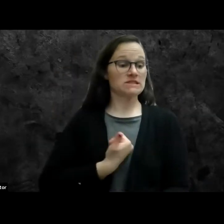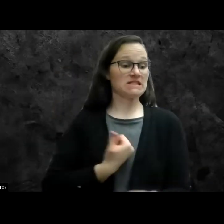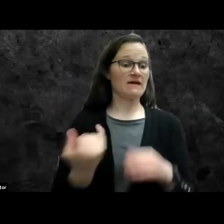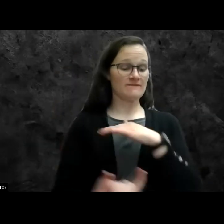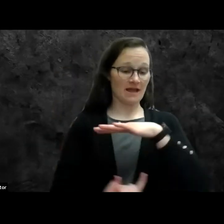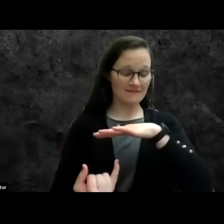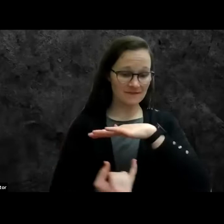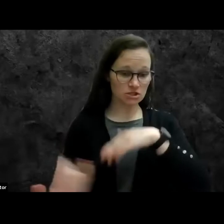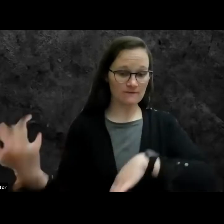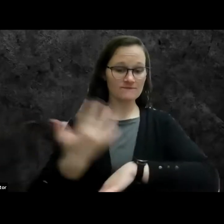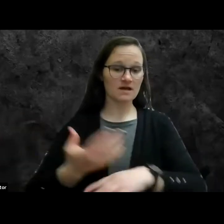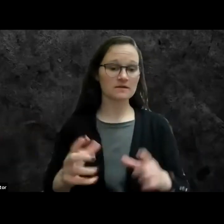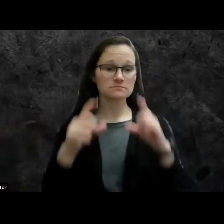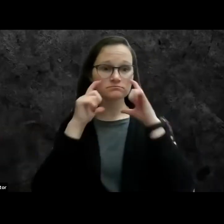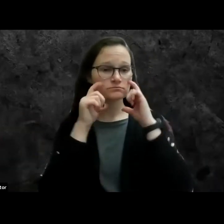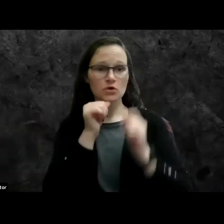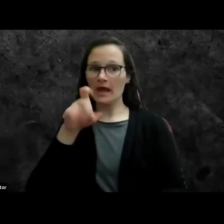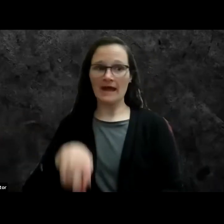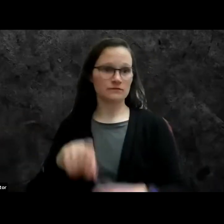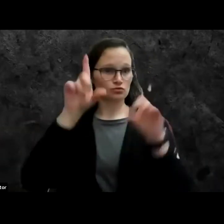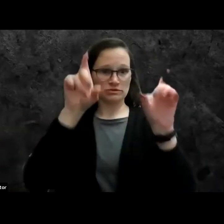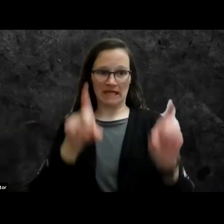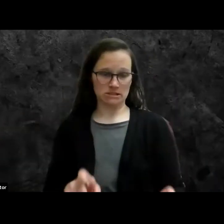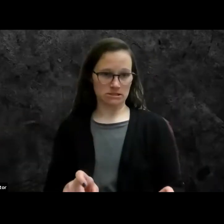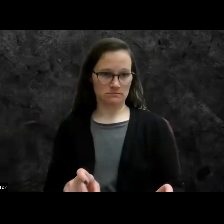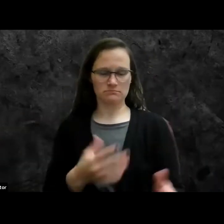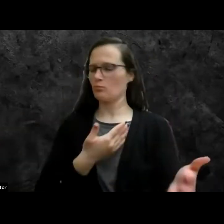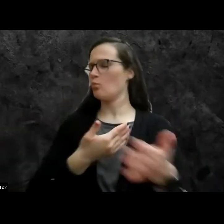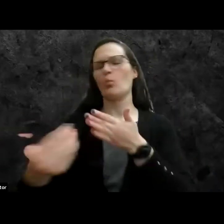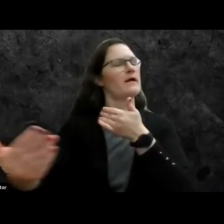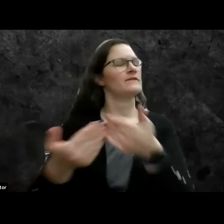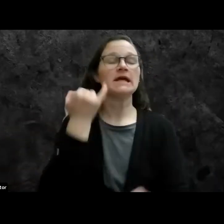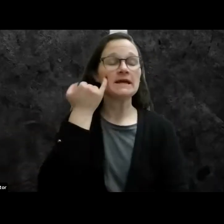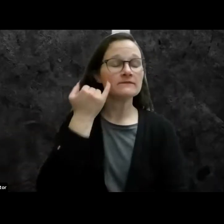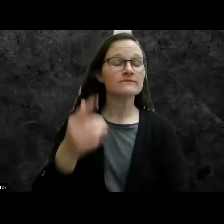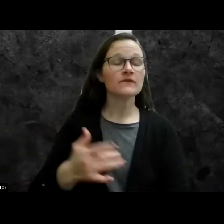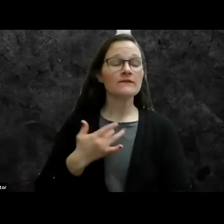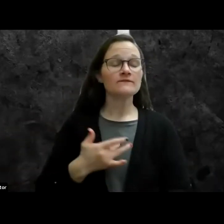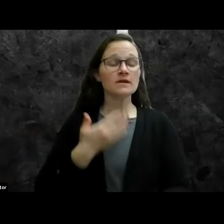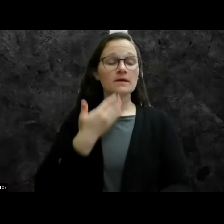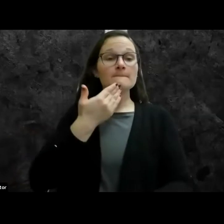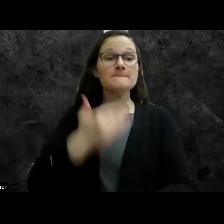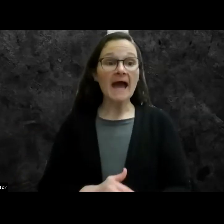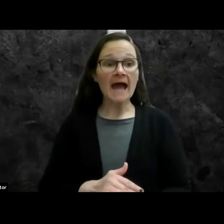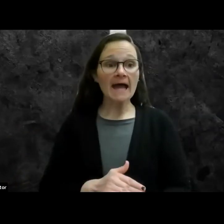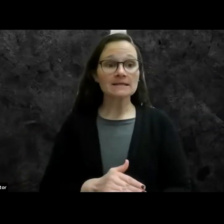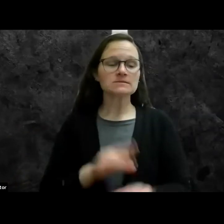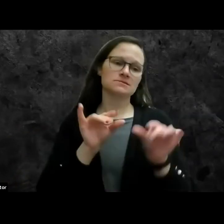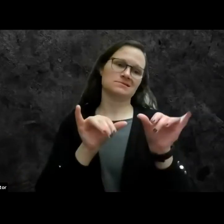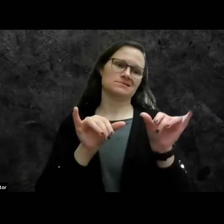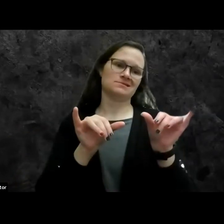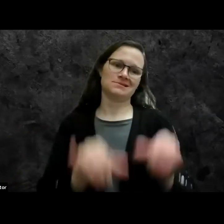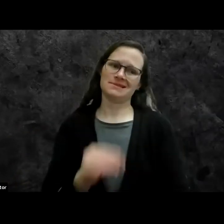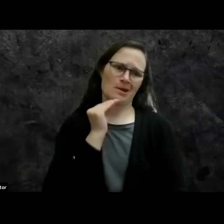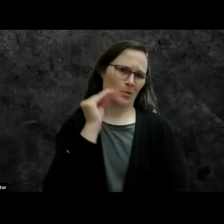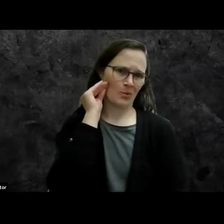days of masking. However, regardless, if you have symptoms, stay home until you feel better. And there's